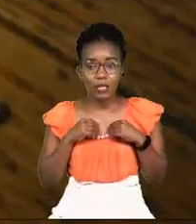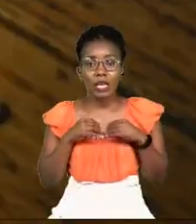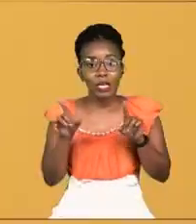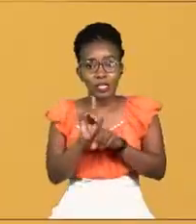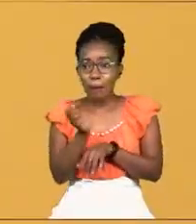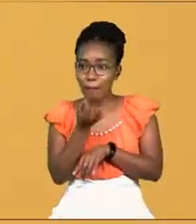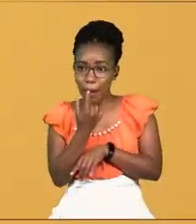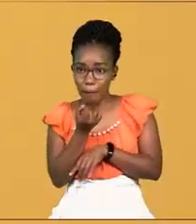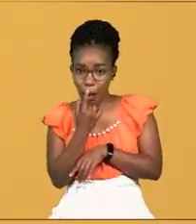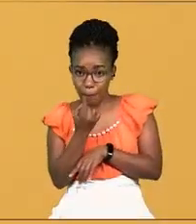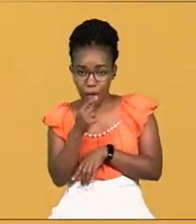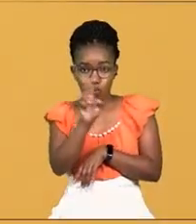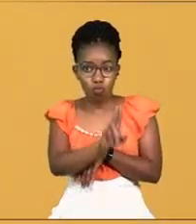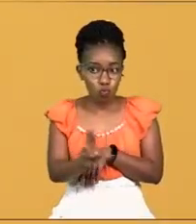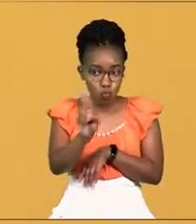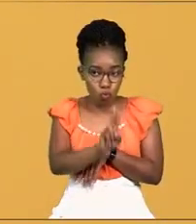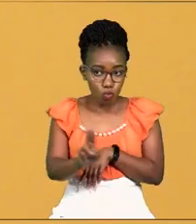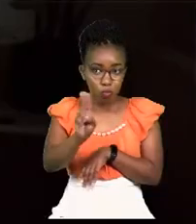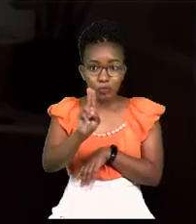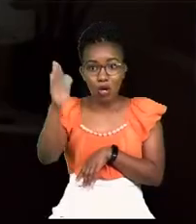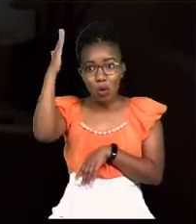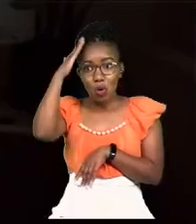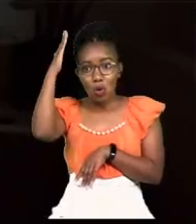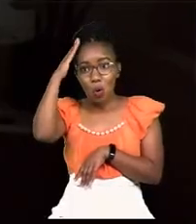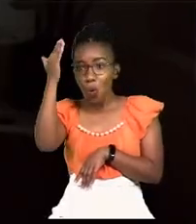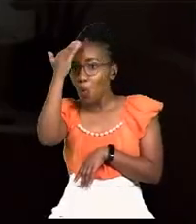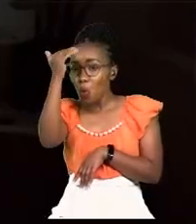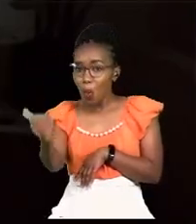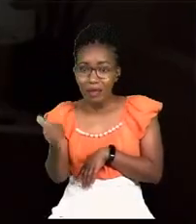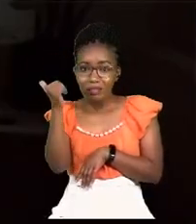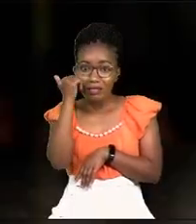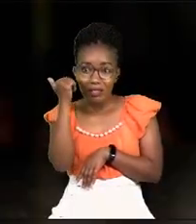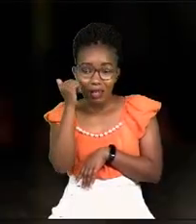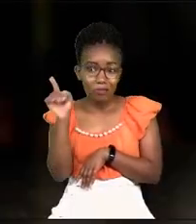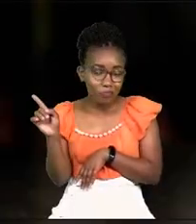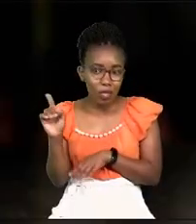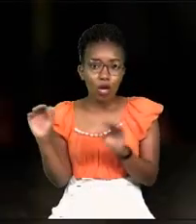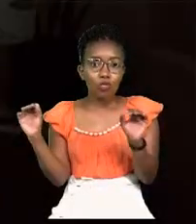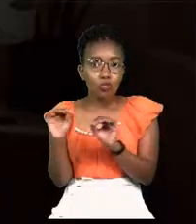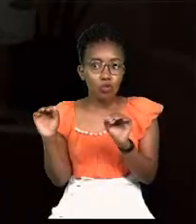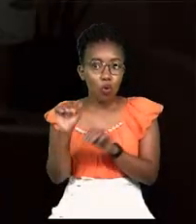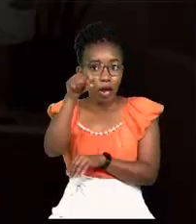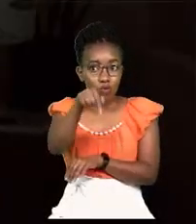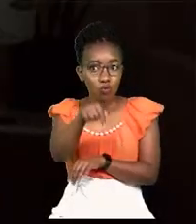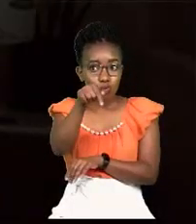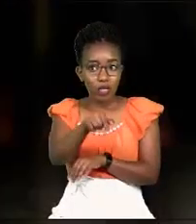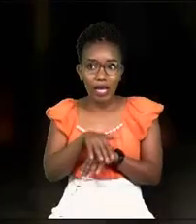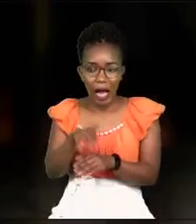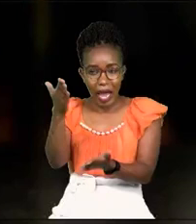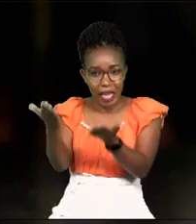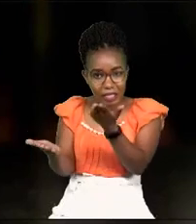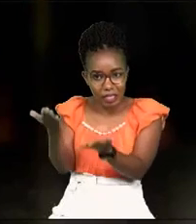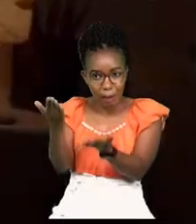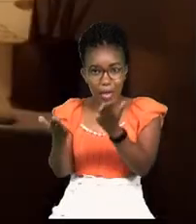prescribed medications. It is not known the exact cause of narcolepsy, and to date, it is estimated